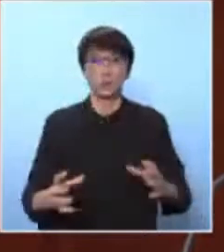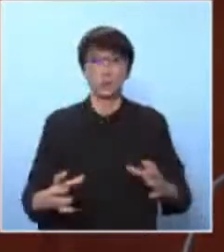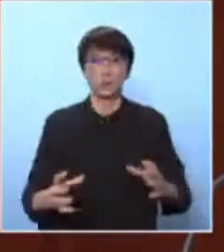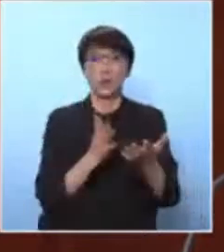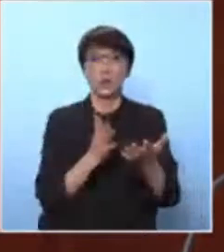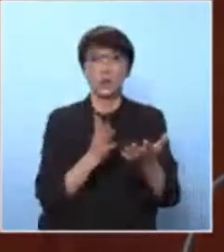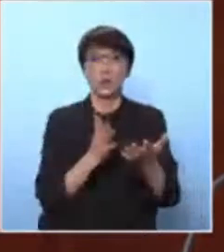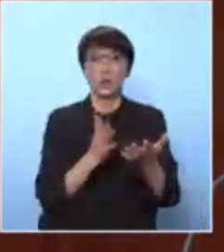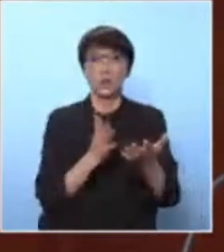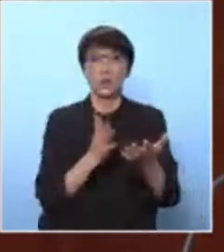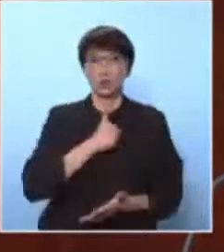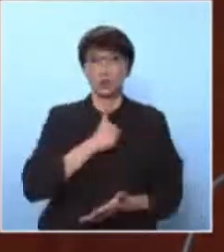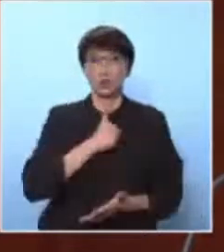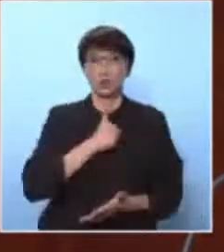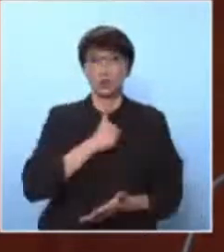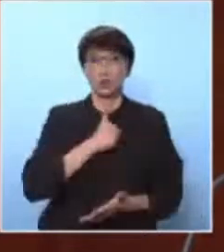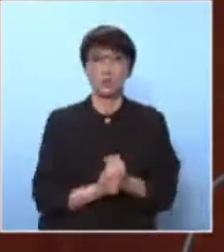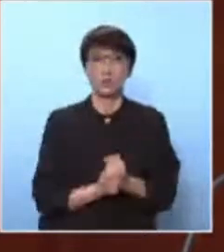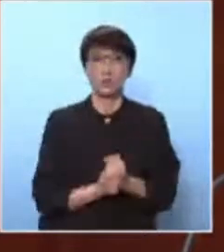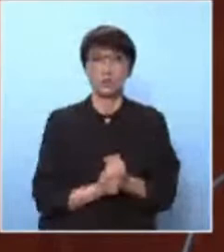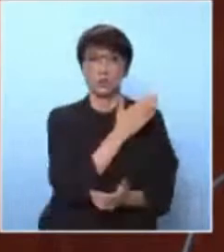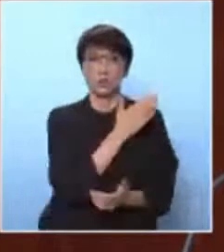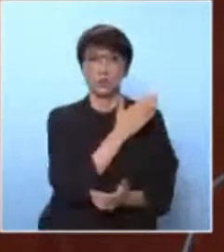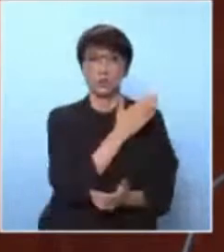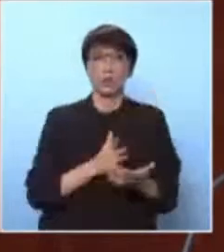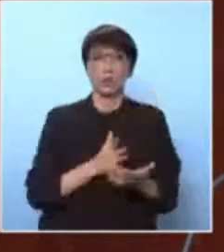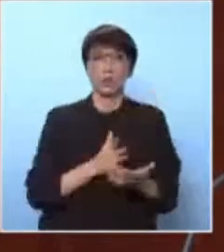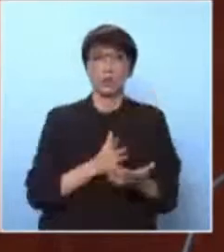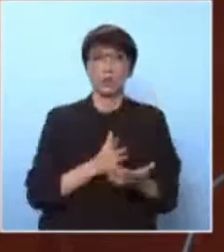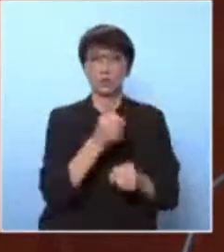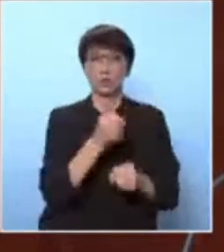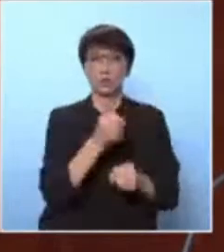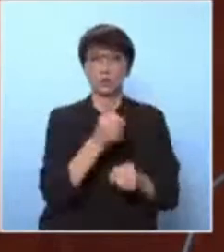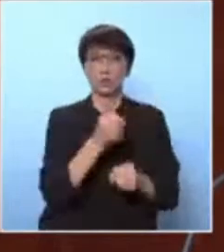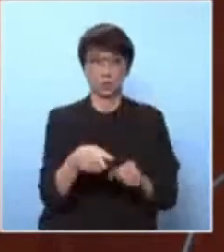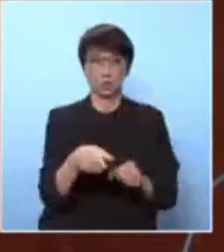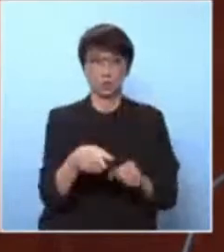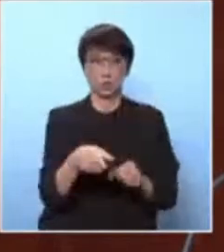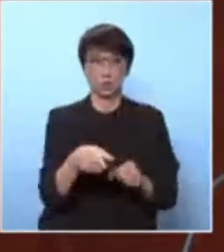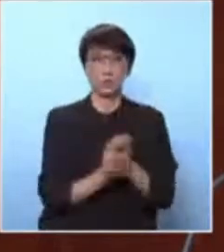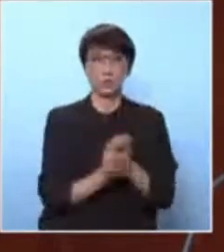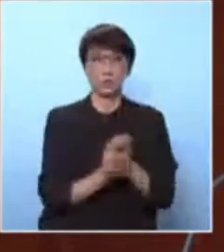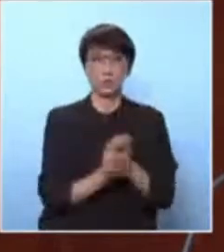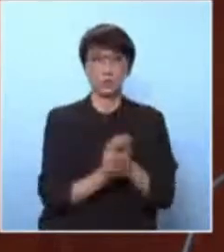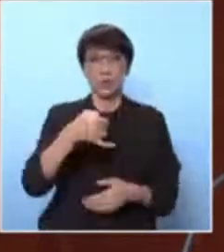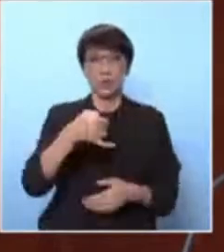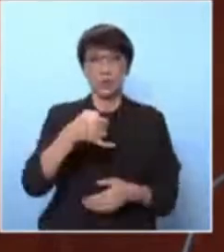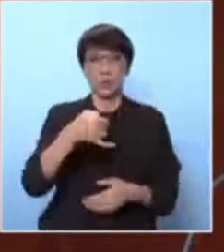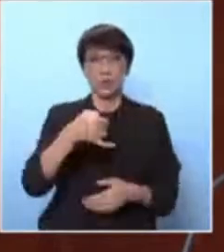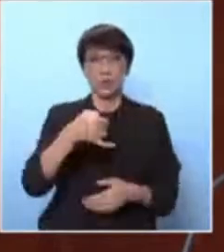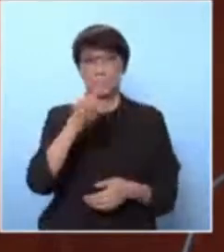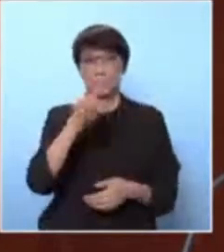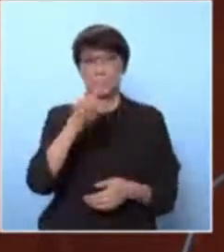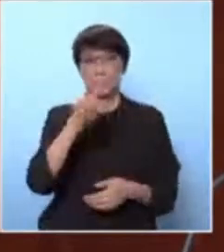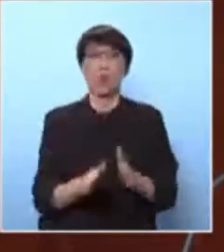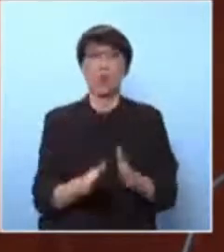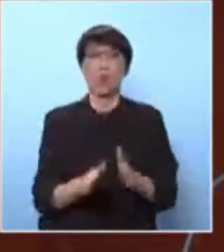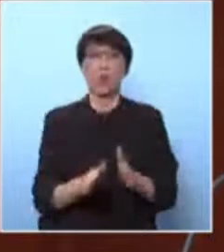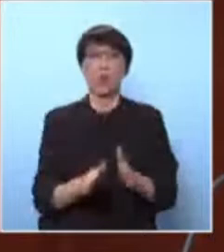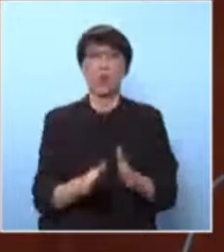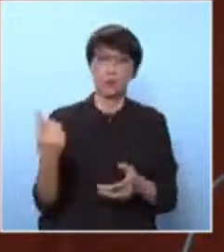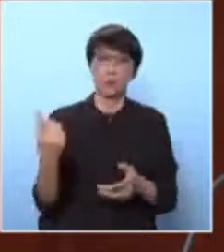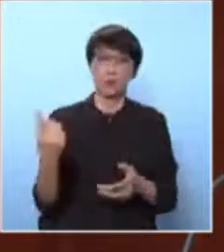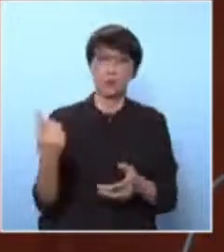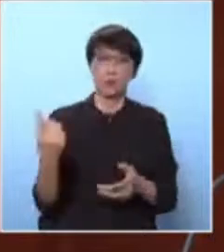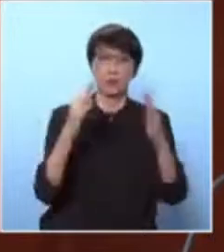Women Affairs to steer work related to women's affairs. Key initiatives for the coming year include launching a one-stop family and women